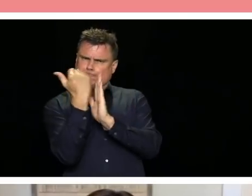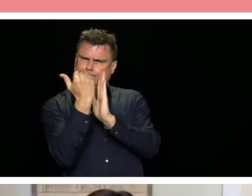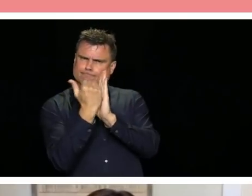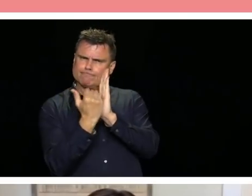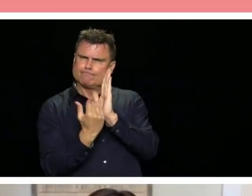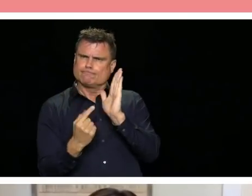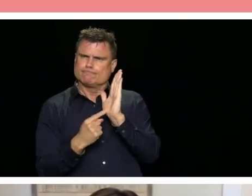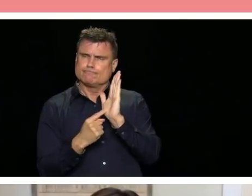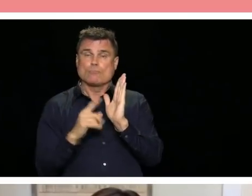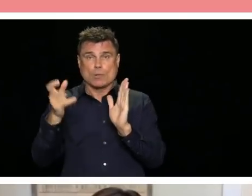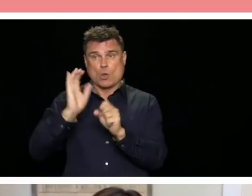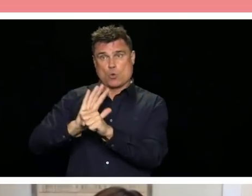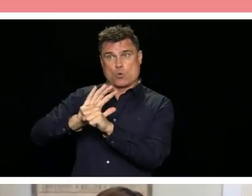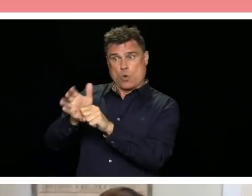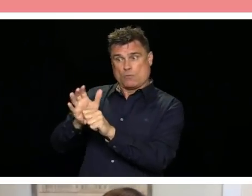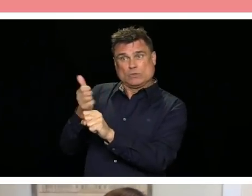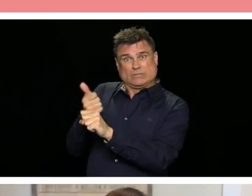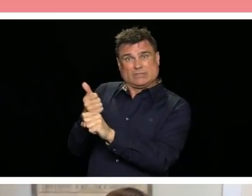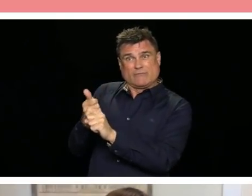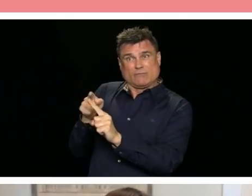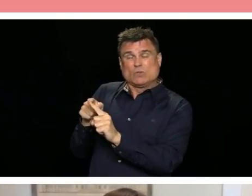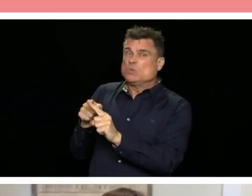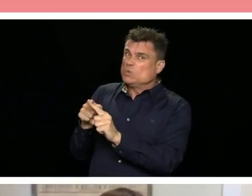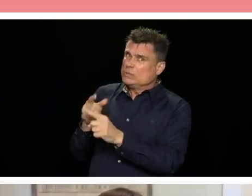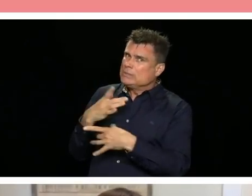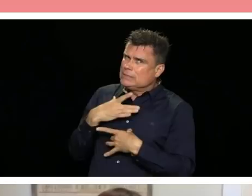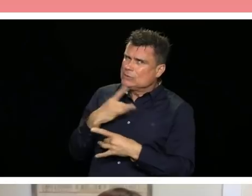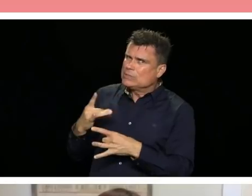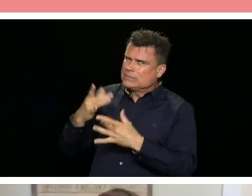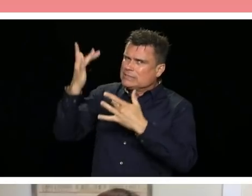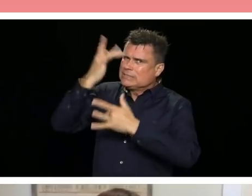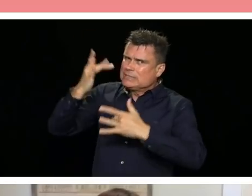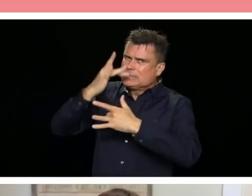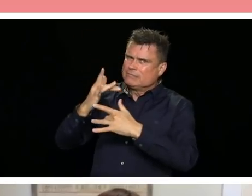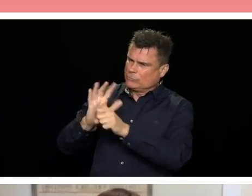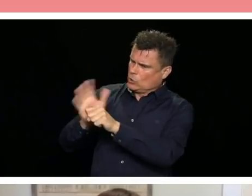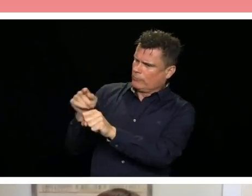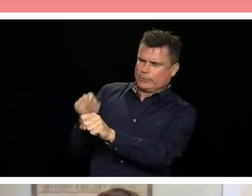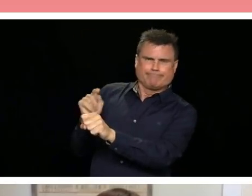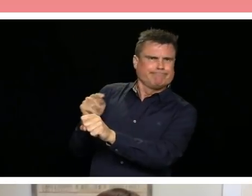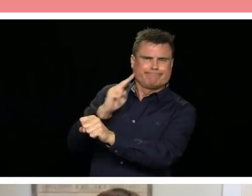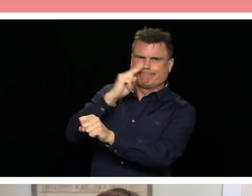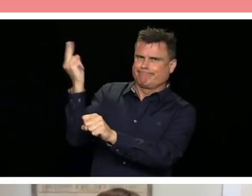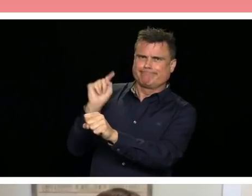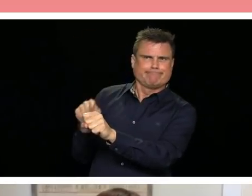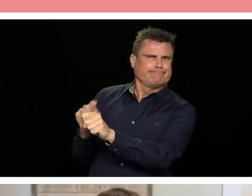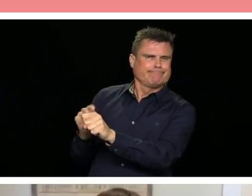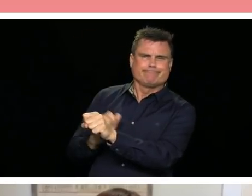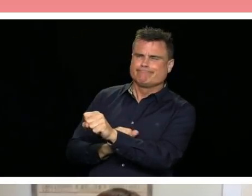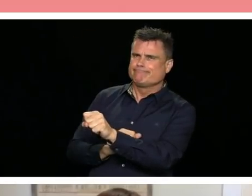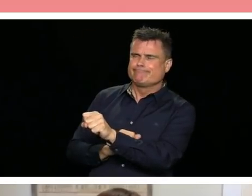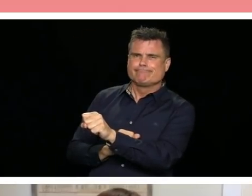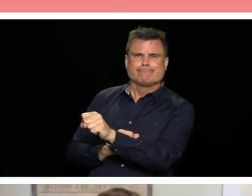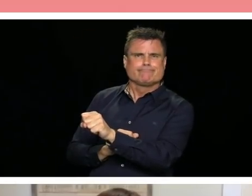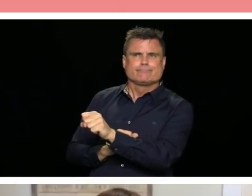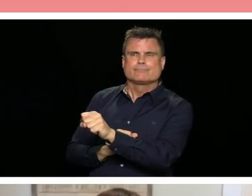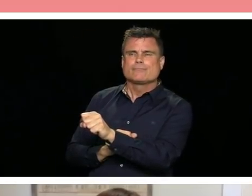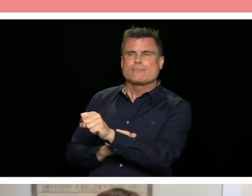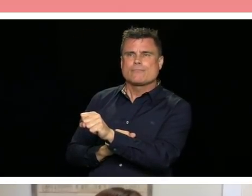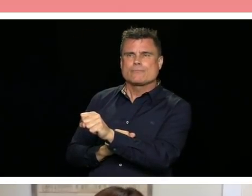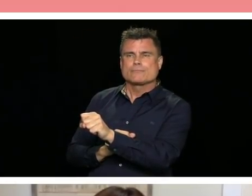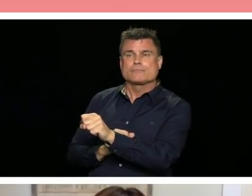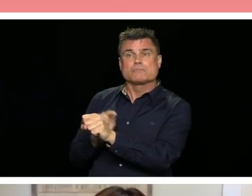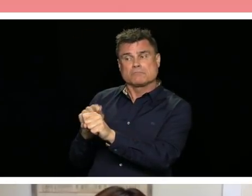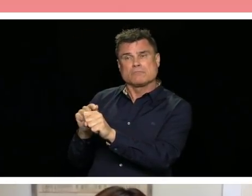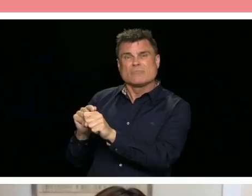disease caused by the SARS-CoV-2 virus, and it has a lot of symptoms. It can present in all sorts